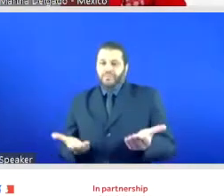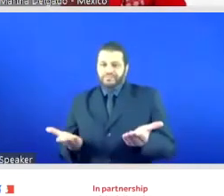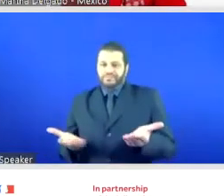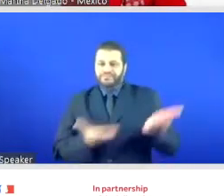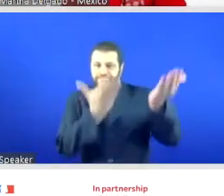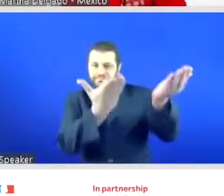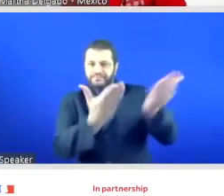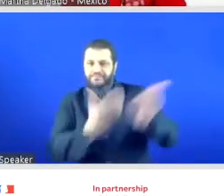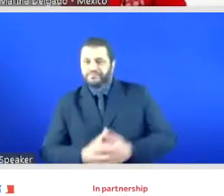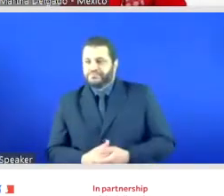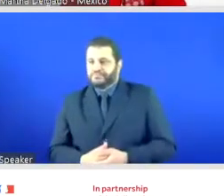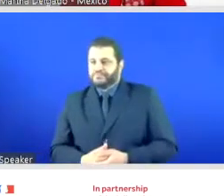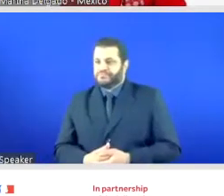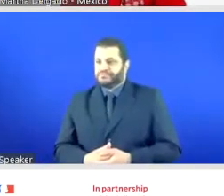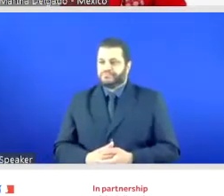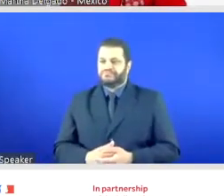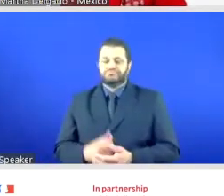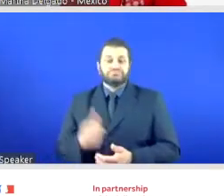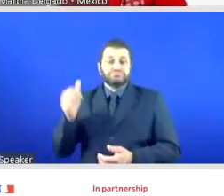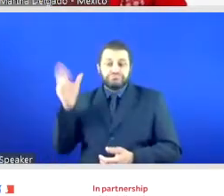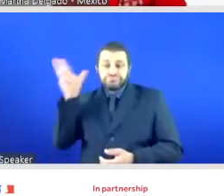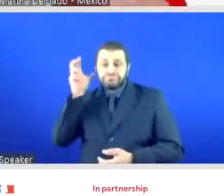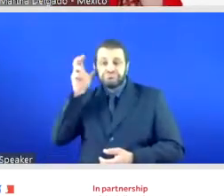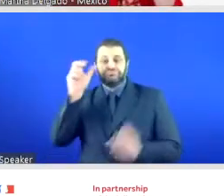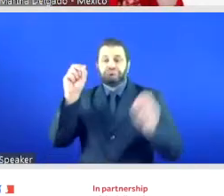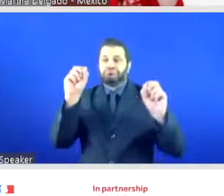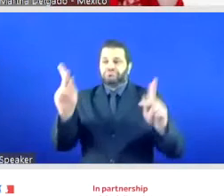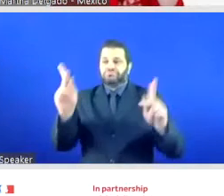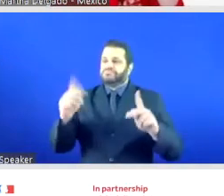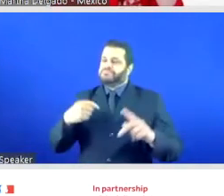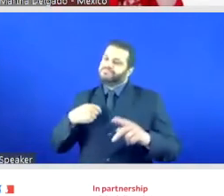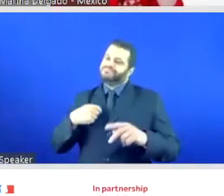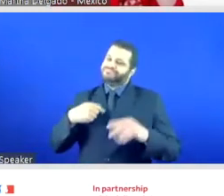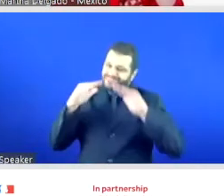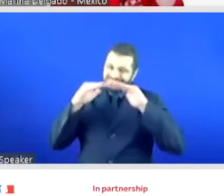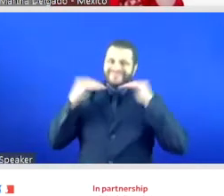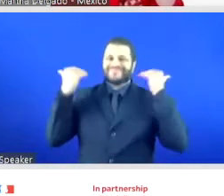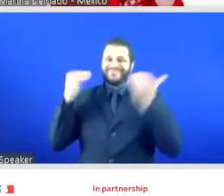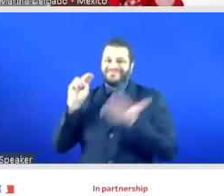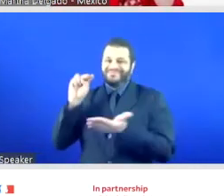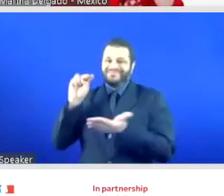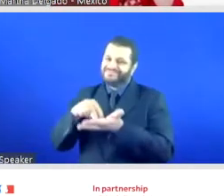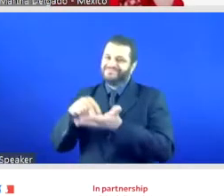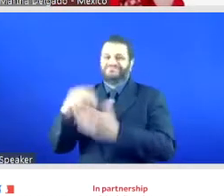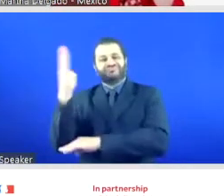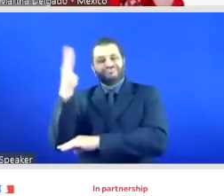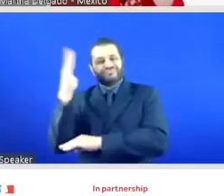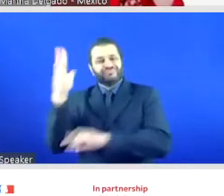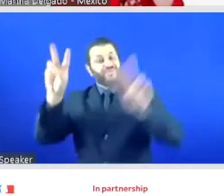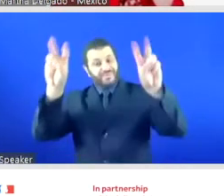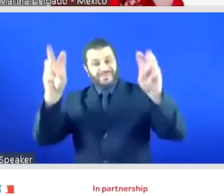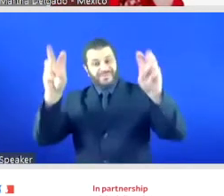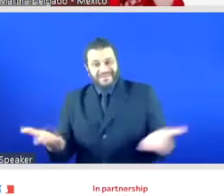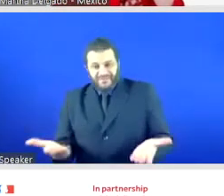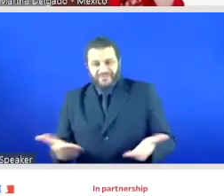clearly. I'm very pleased to be a part of this esteemed panel today, and I greet you all from Antigua and